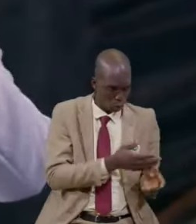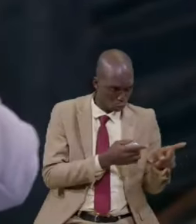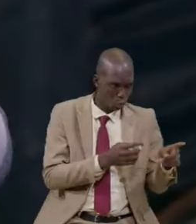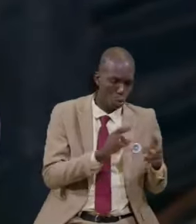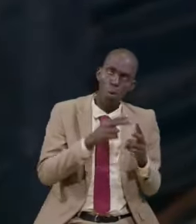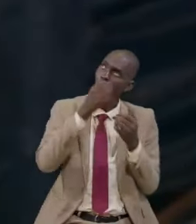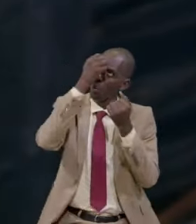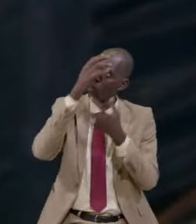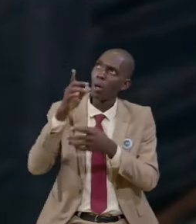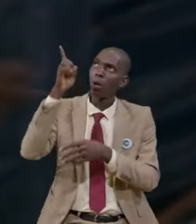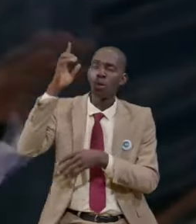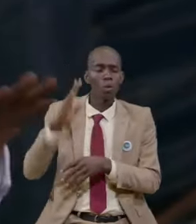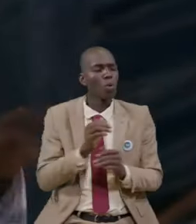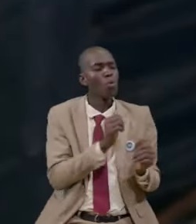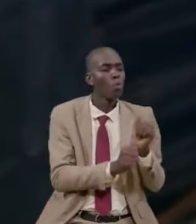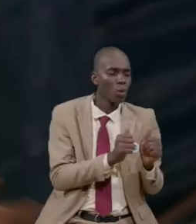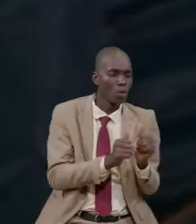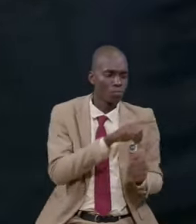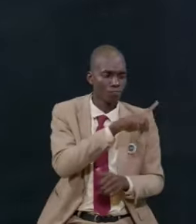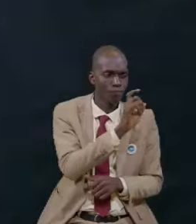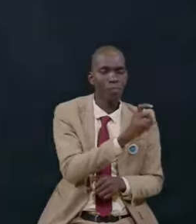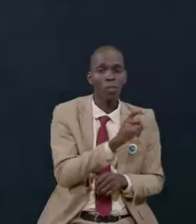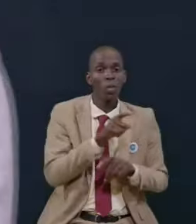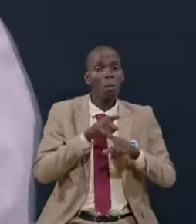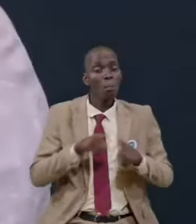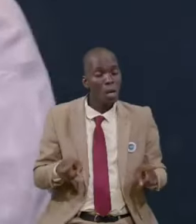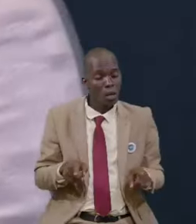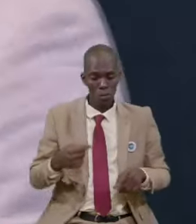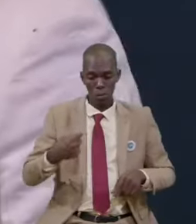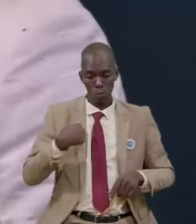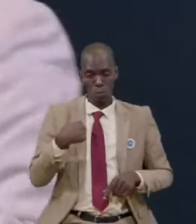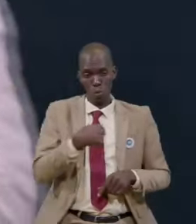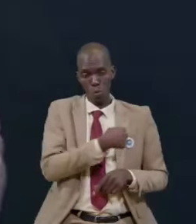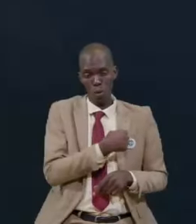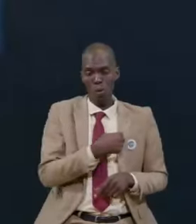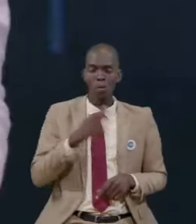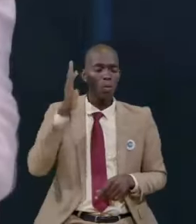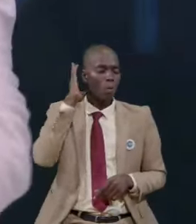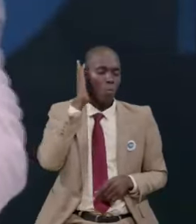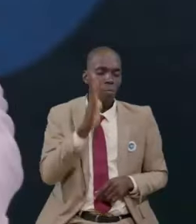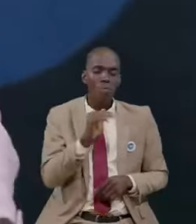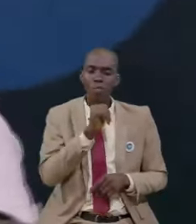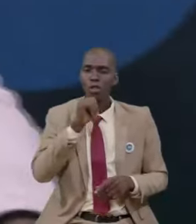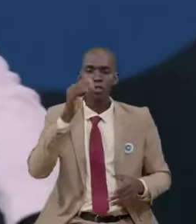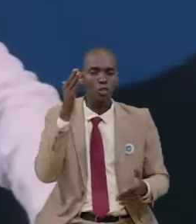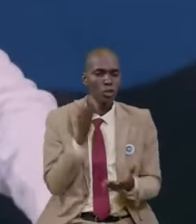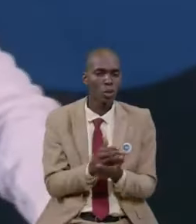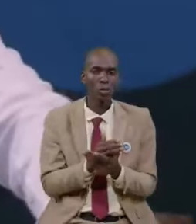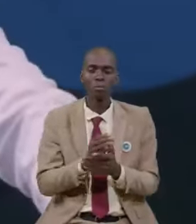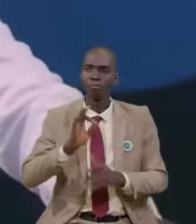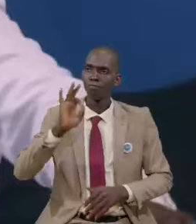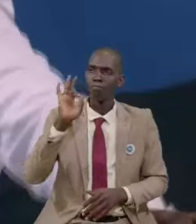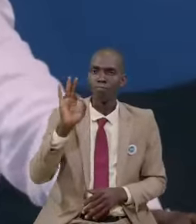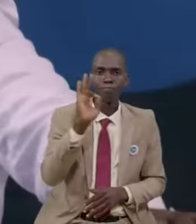will not stop declaring the name of the Lord. That's restoration.